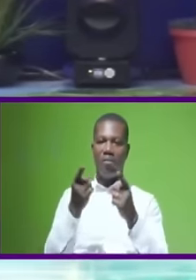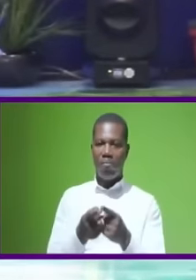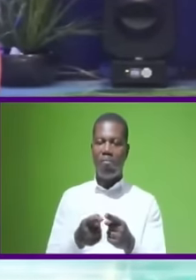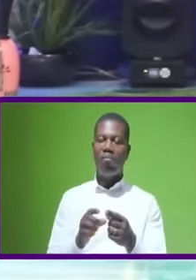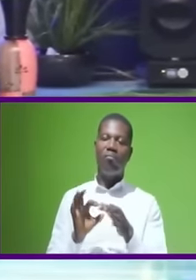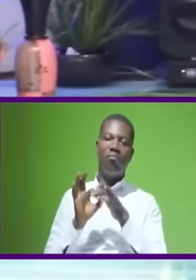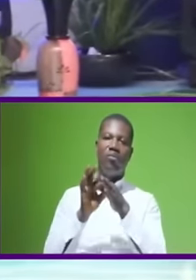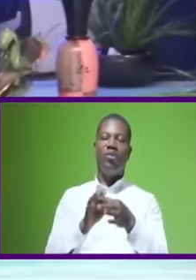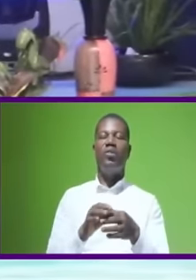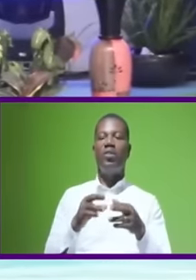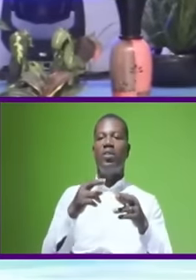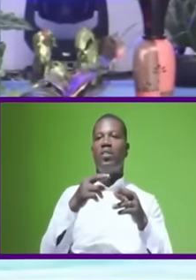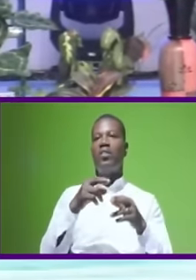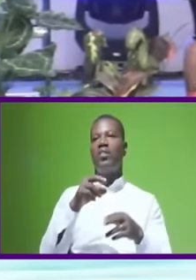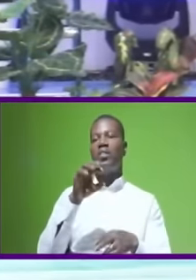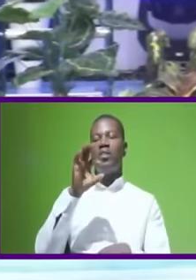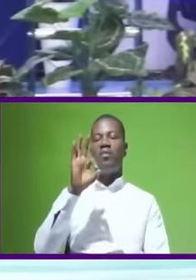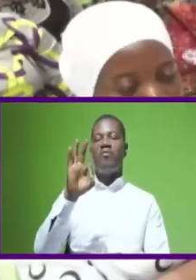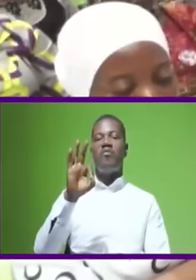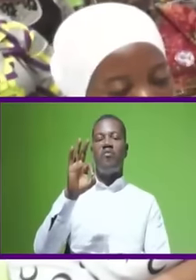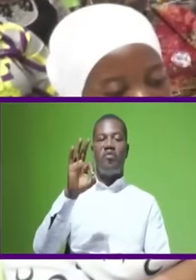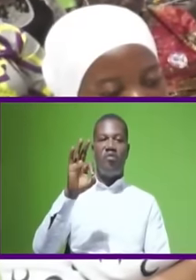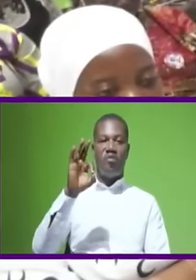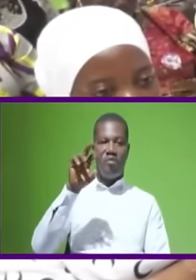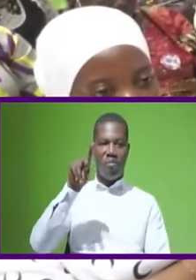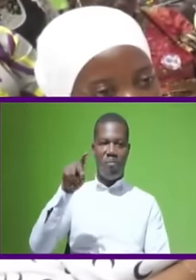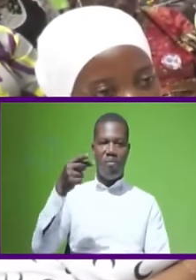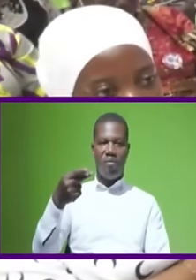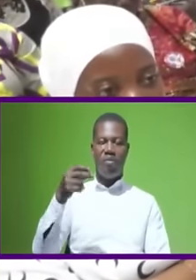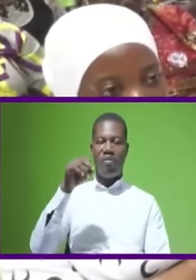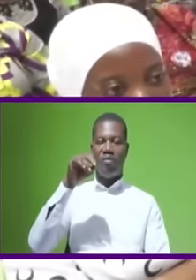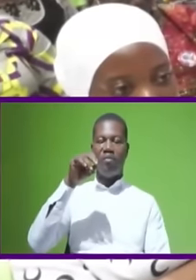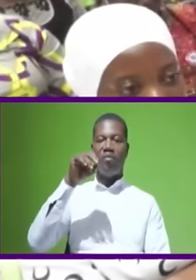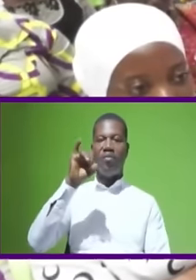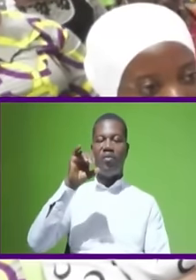related to the clan Philadelphia. Up to